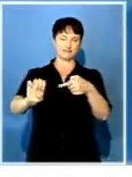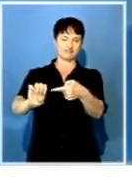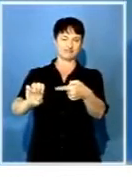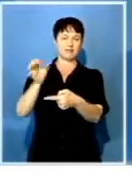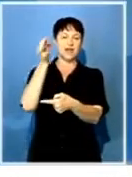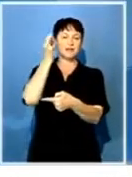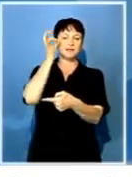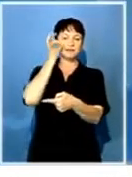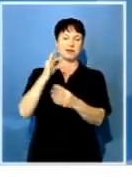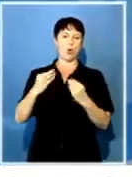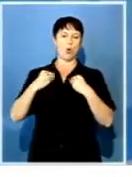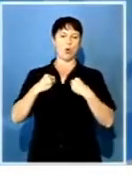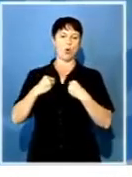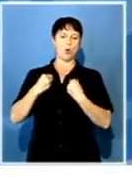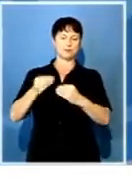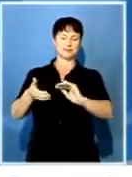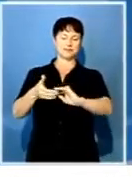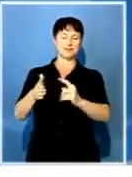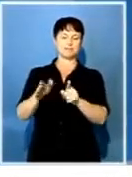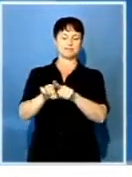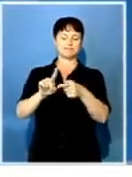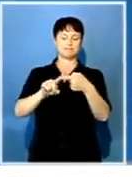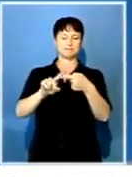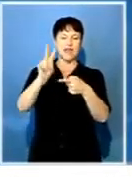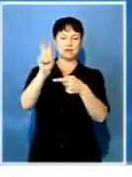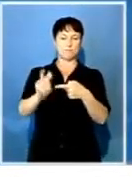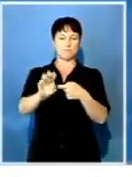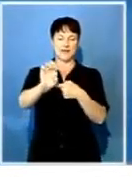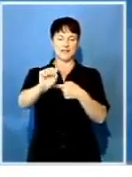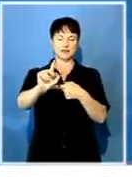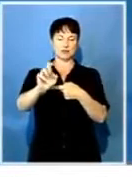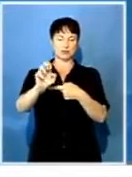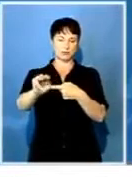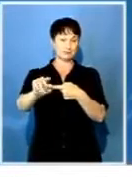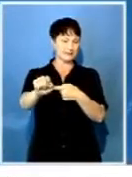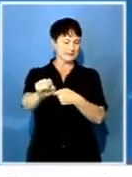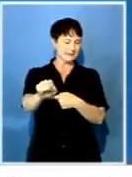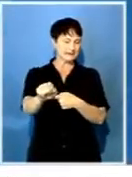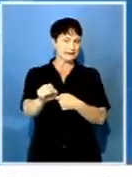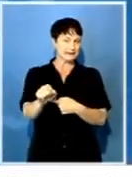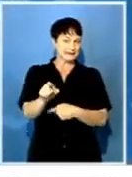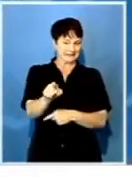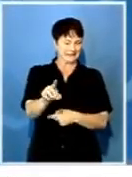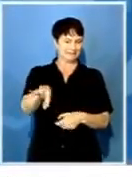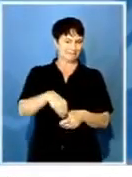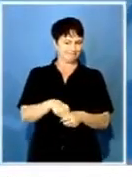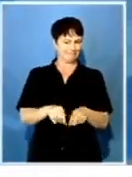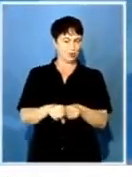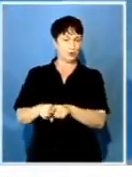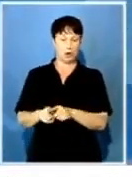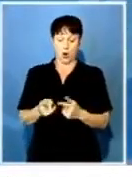and there's a mention of Eskom, and the fact that the new finance